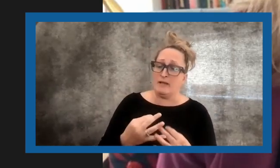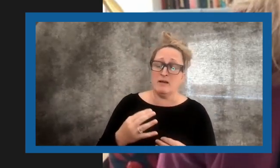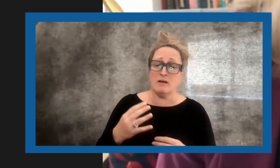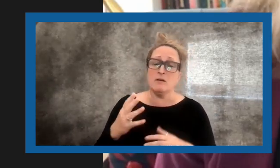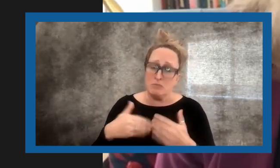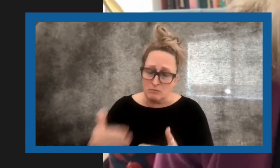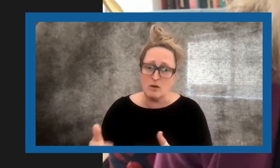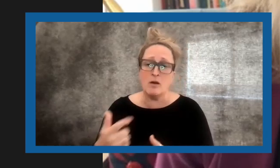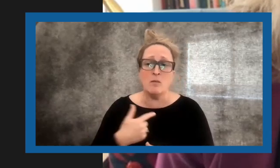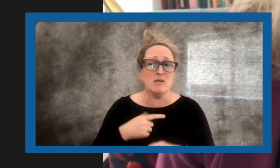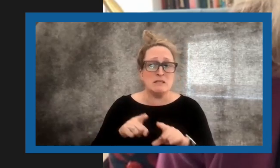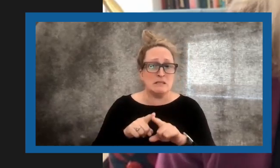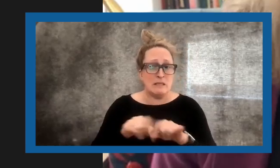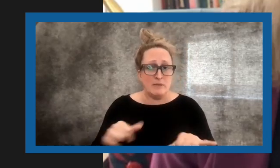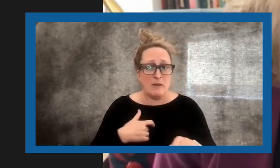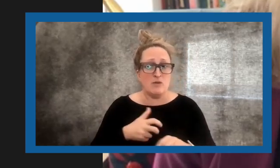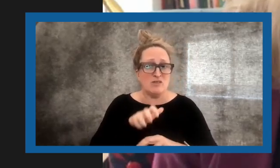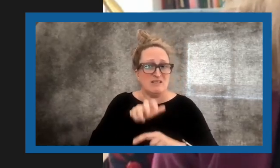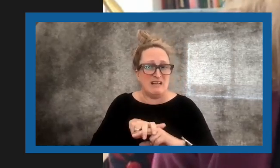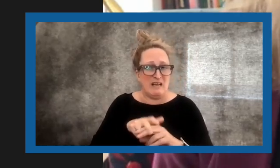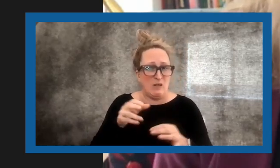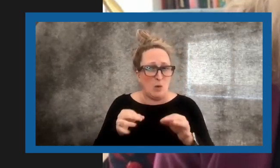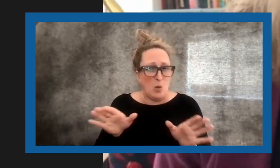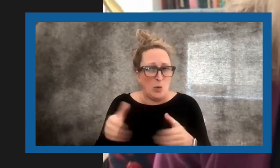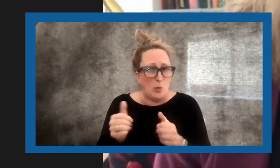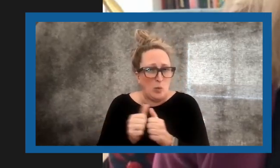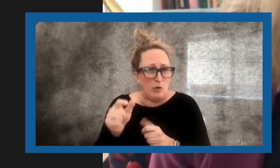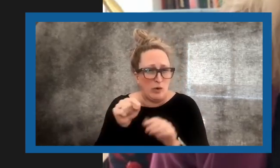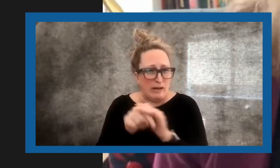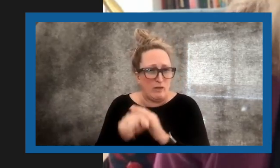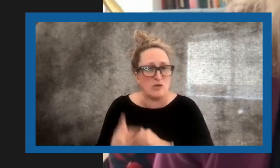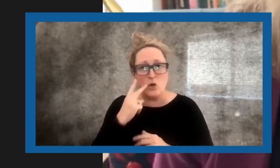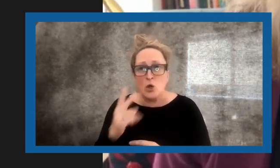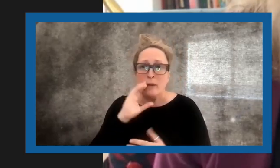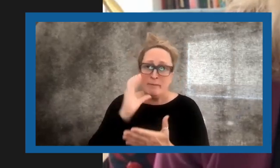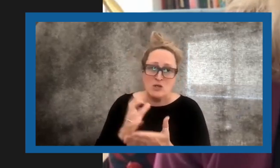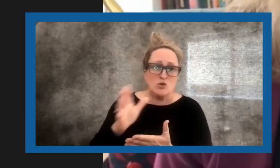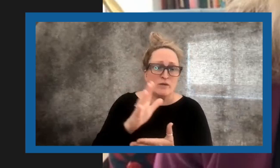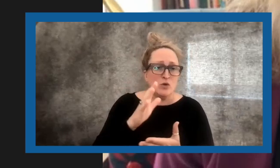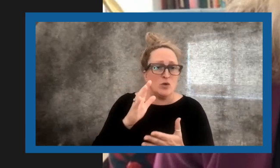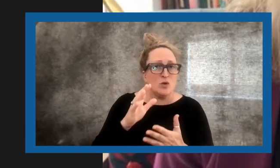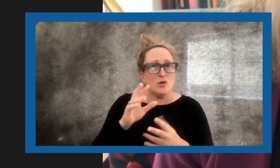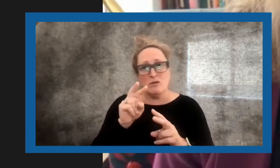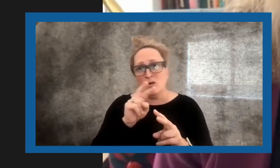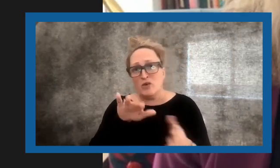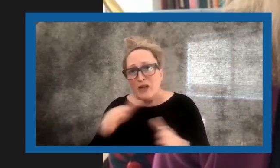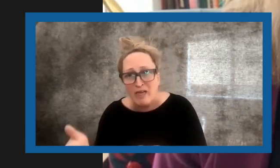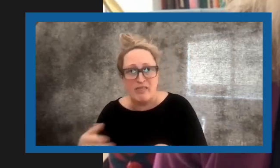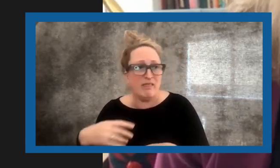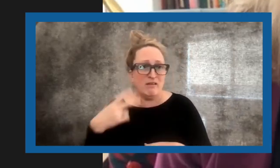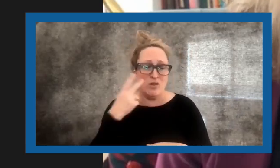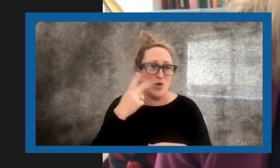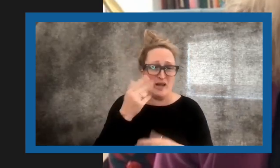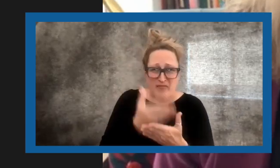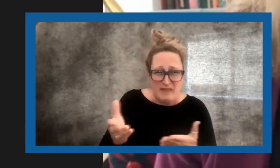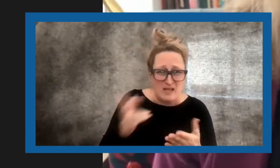you're sitting in a courtroom with her killers, and you're looking at forensic photos of her death, and you're looking at